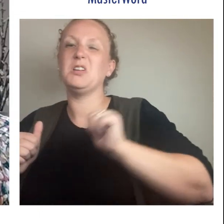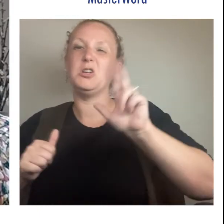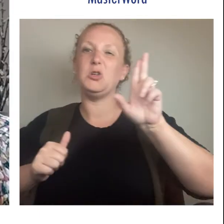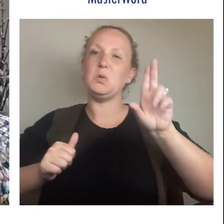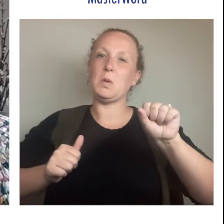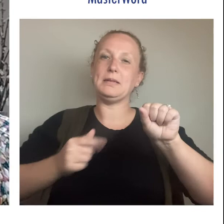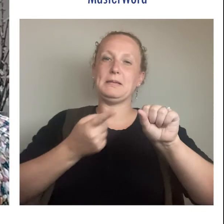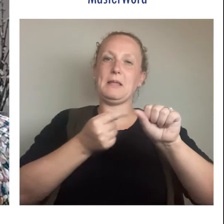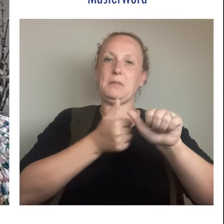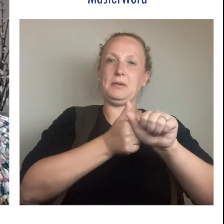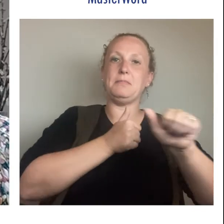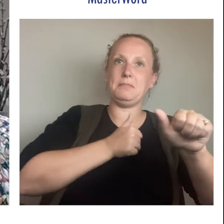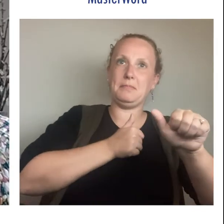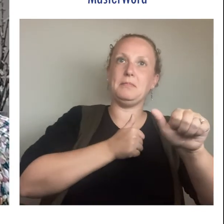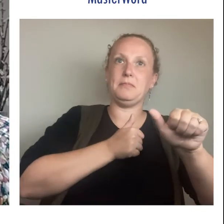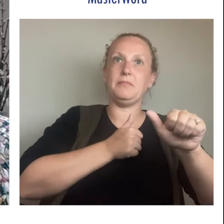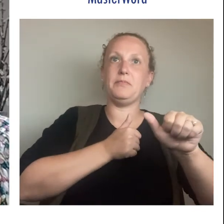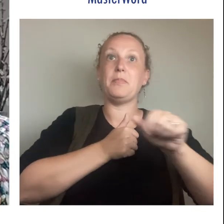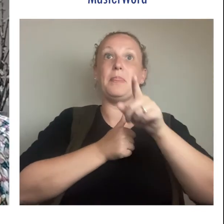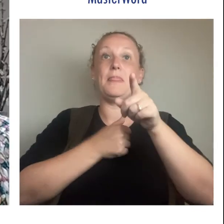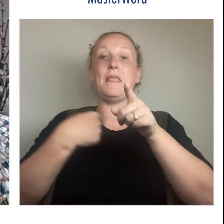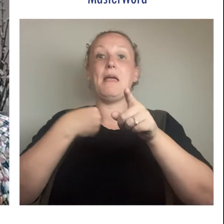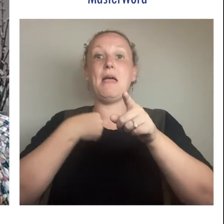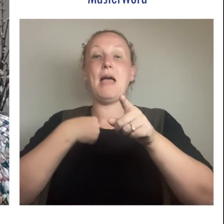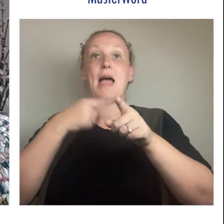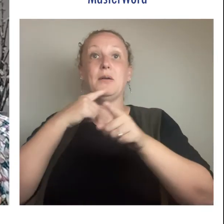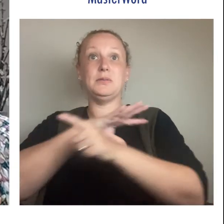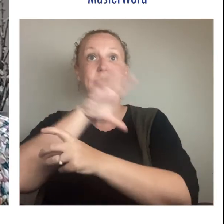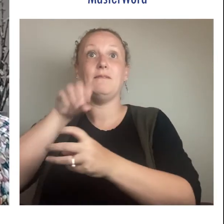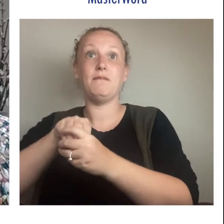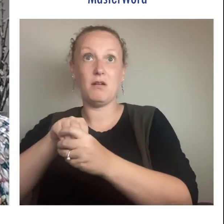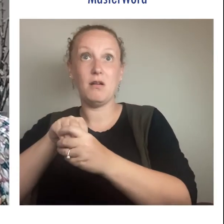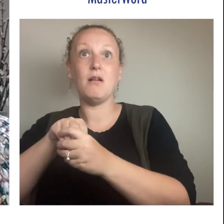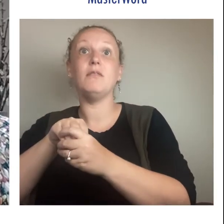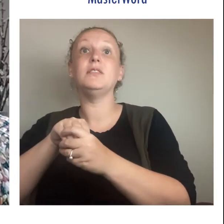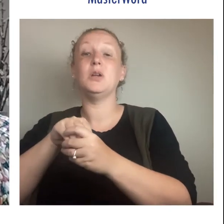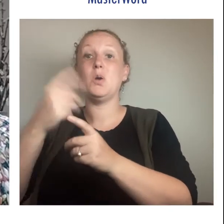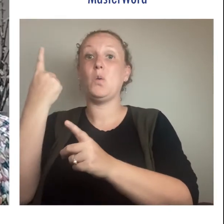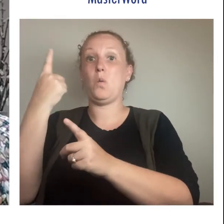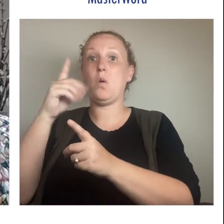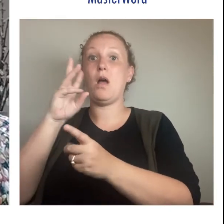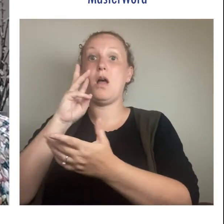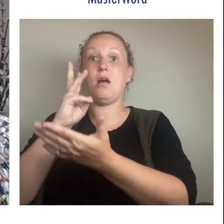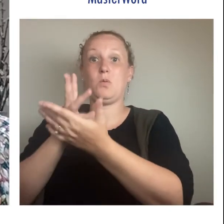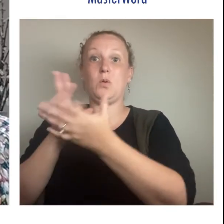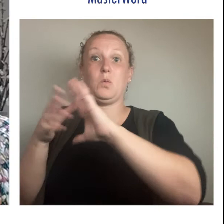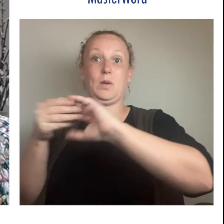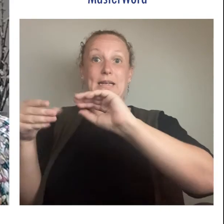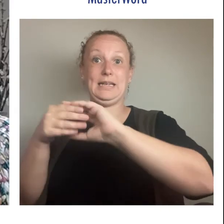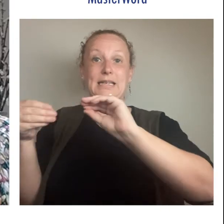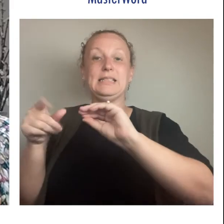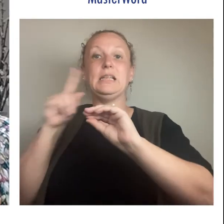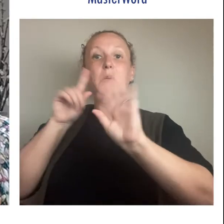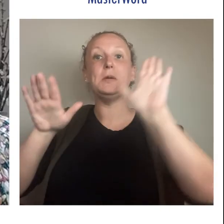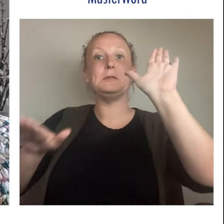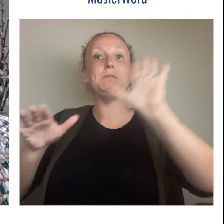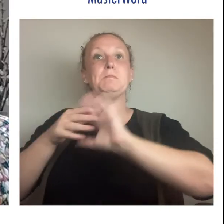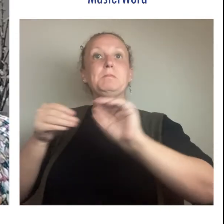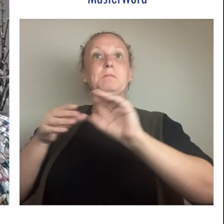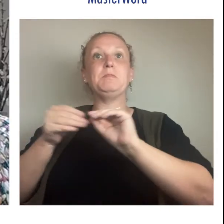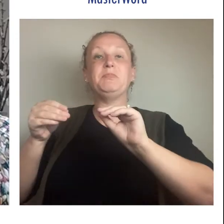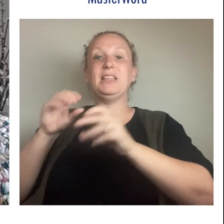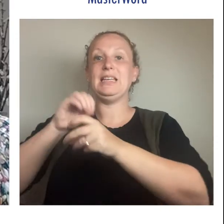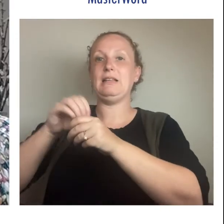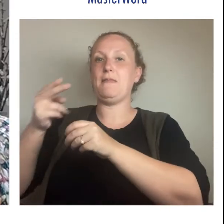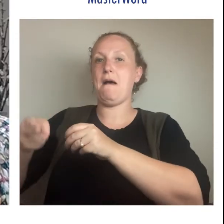involved in a witness testifying in the High Court of London maybe 6 or